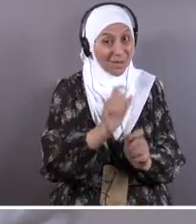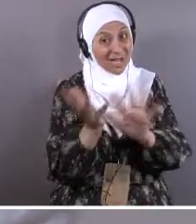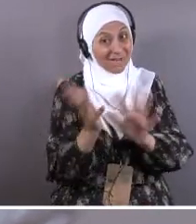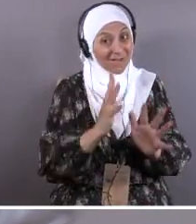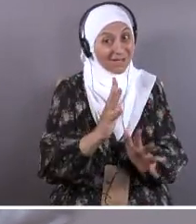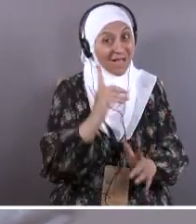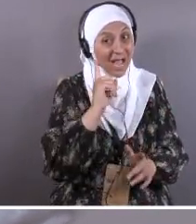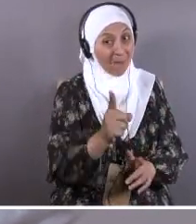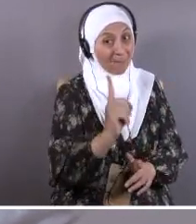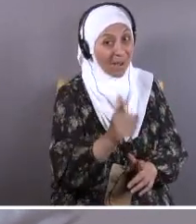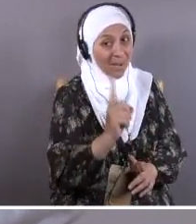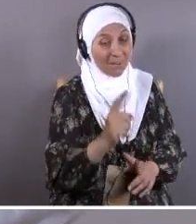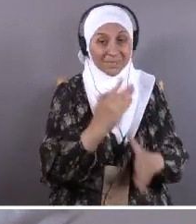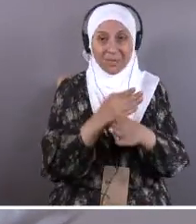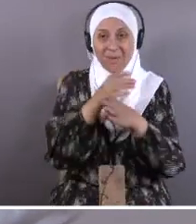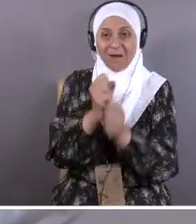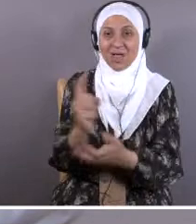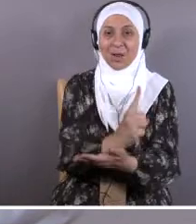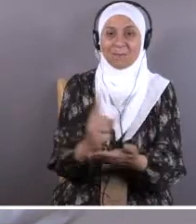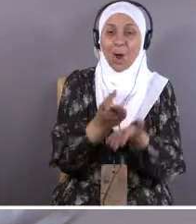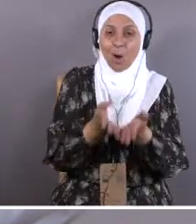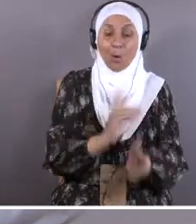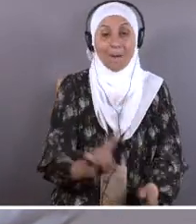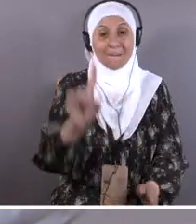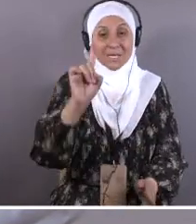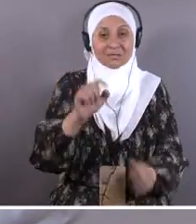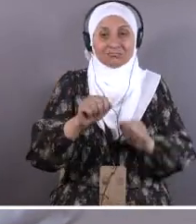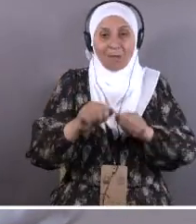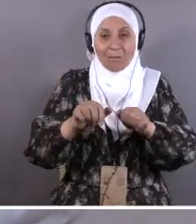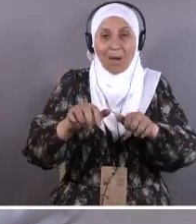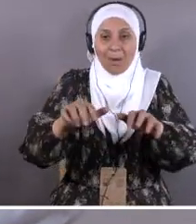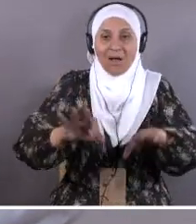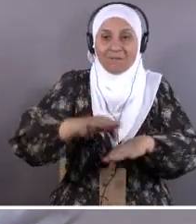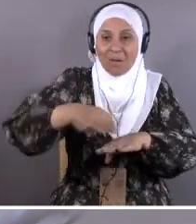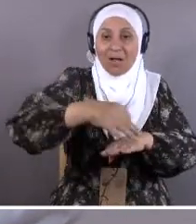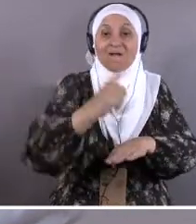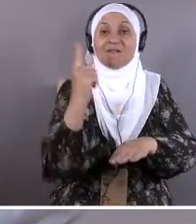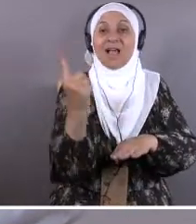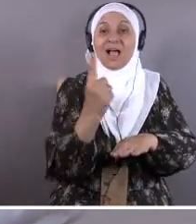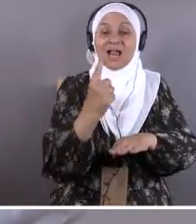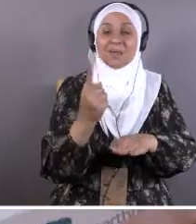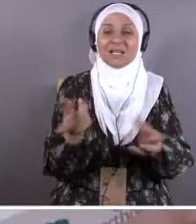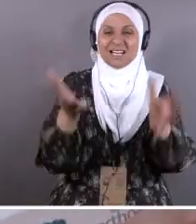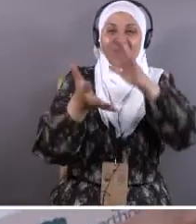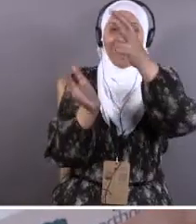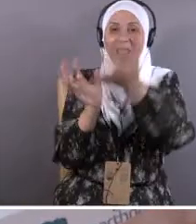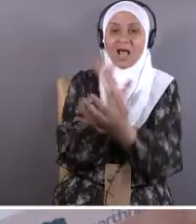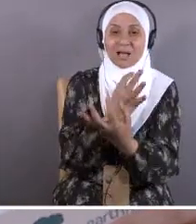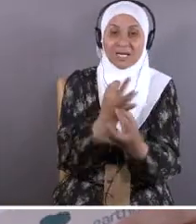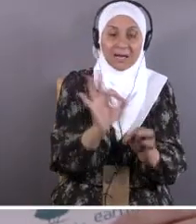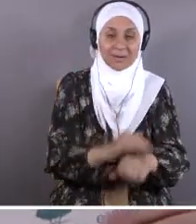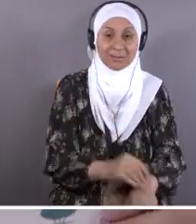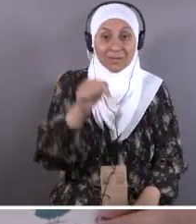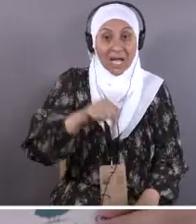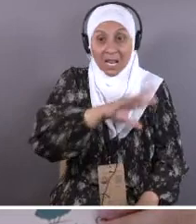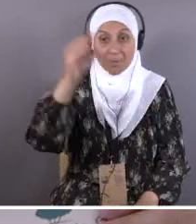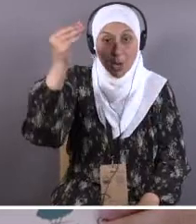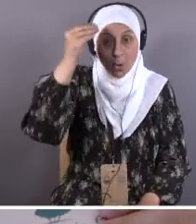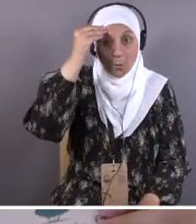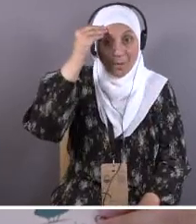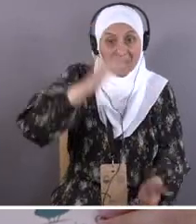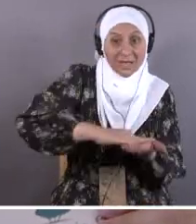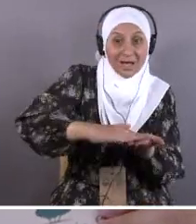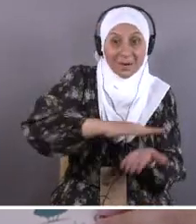protection for the environment. These values preserve the rights of human beings, the rights of the environment, and even